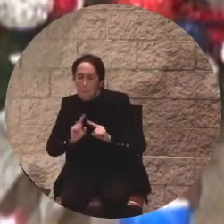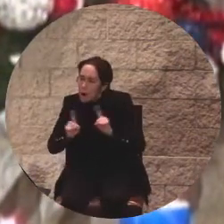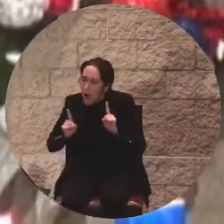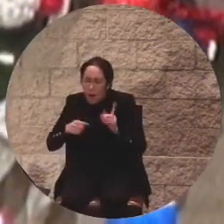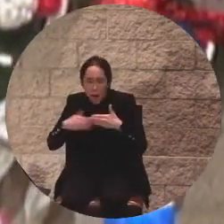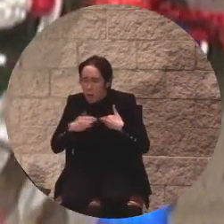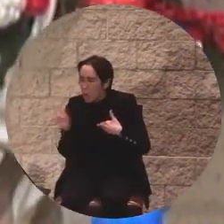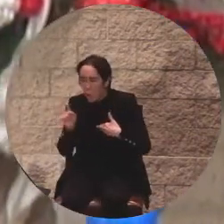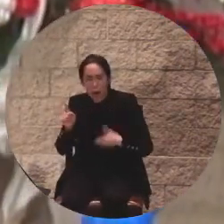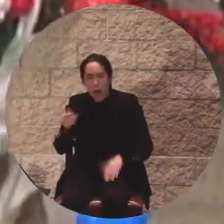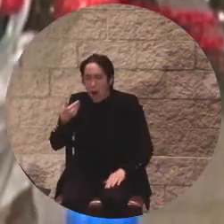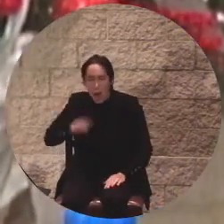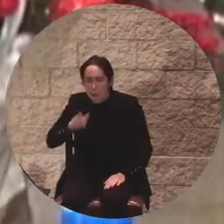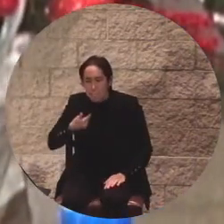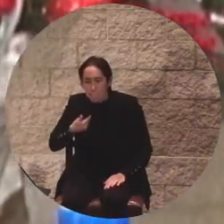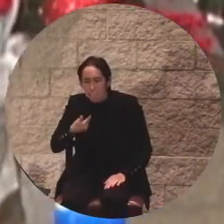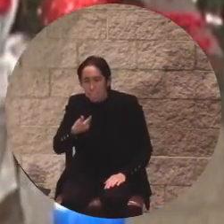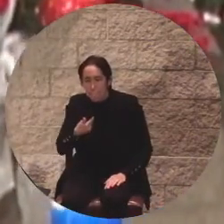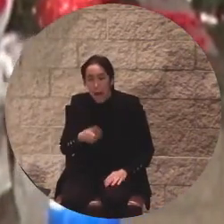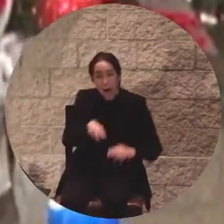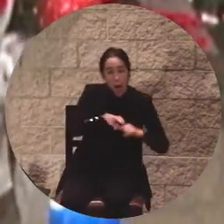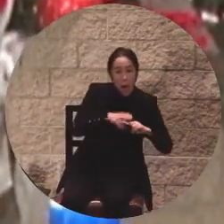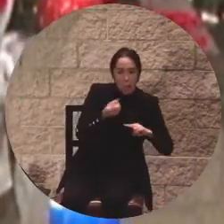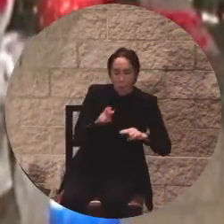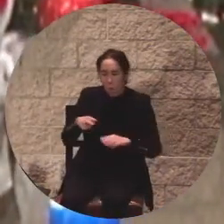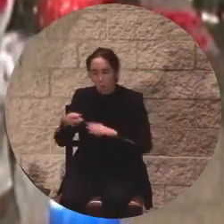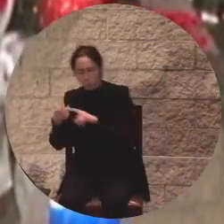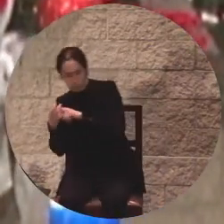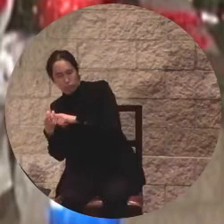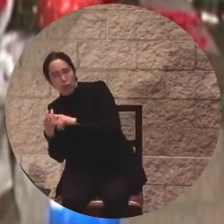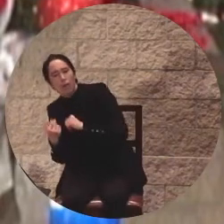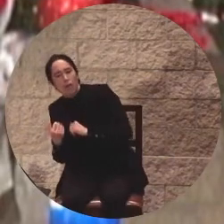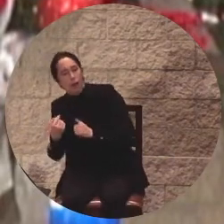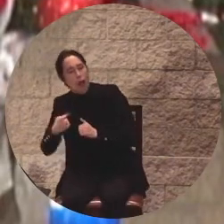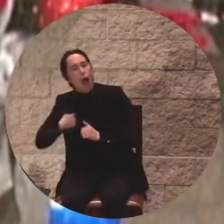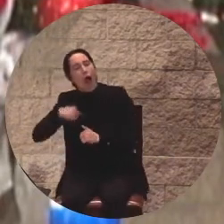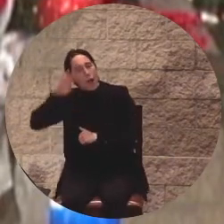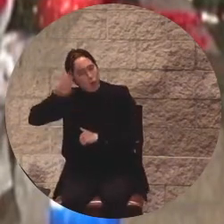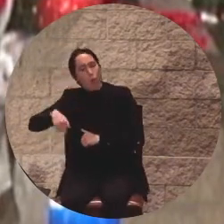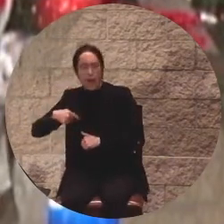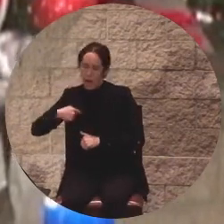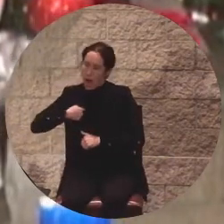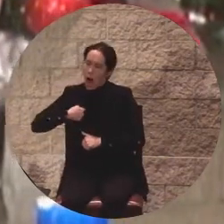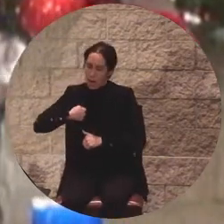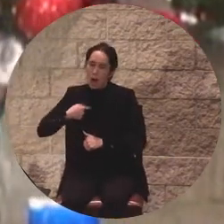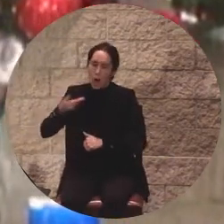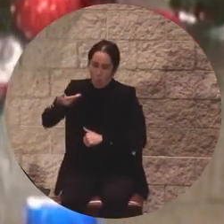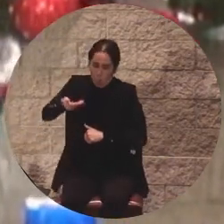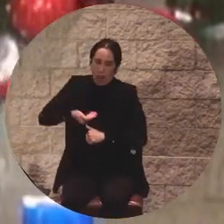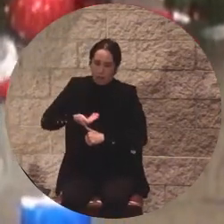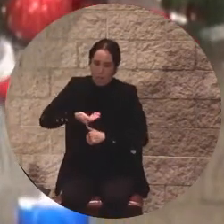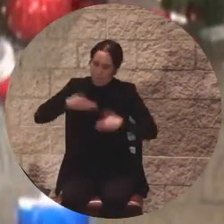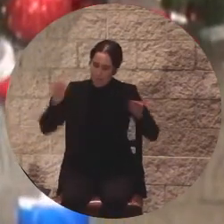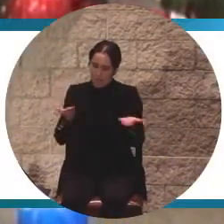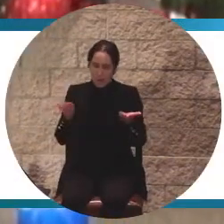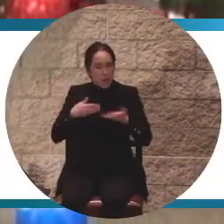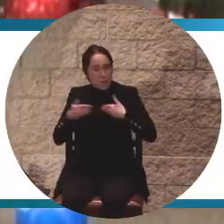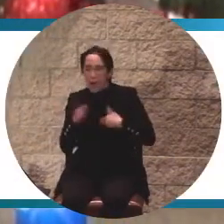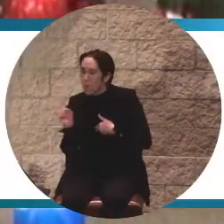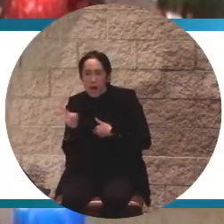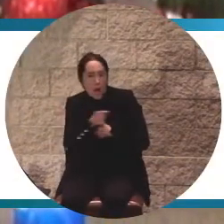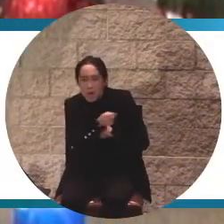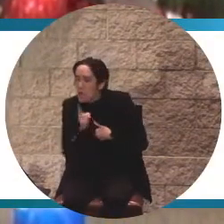am, up or down, that I am welcome here. Wherever you are on your spiritual journey, you are welcome